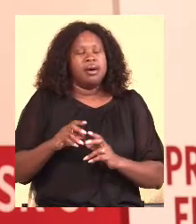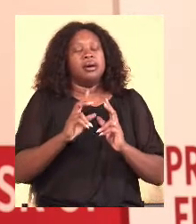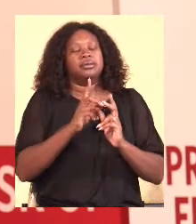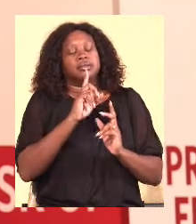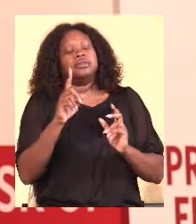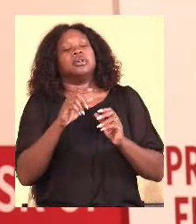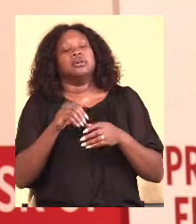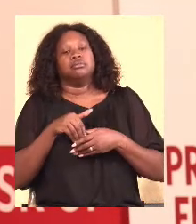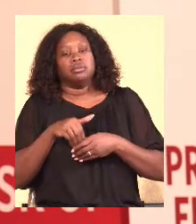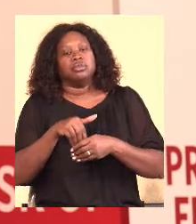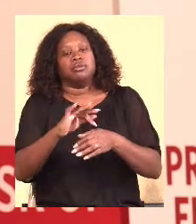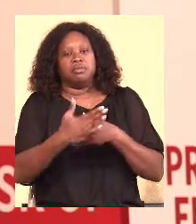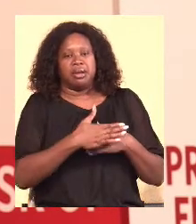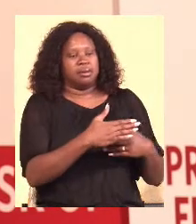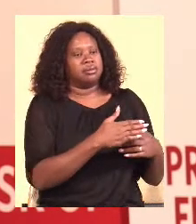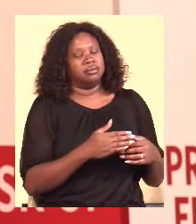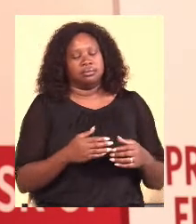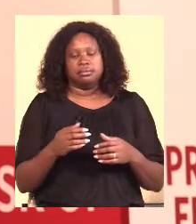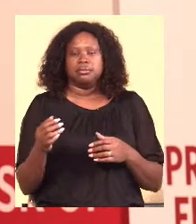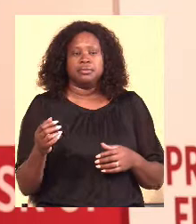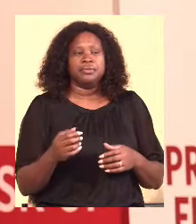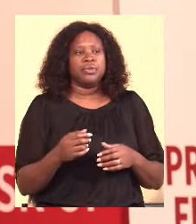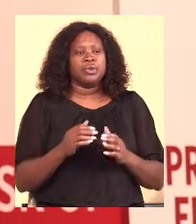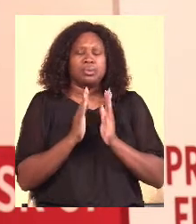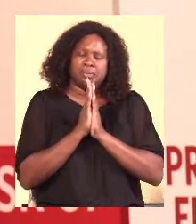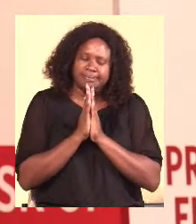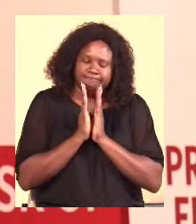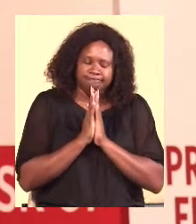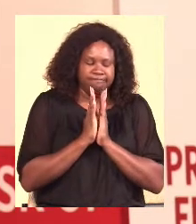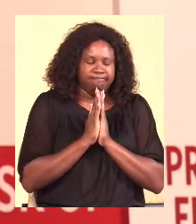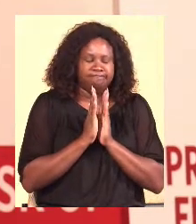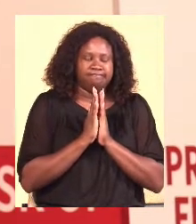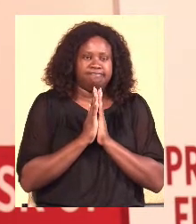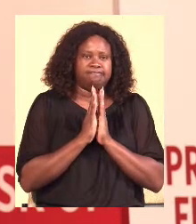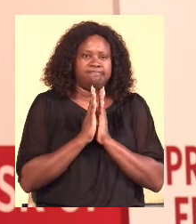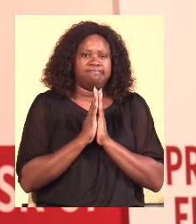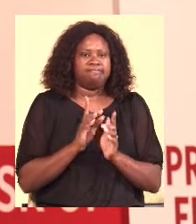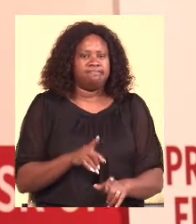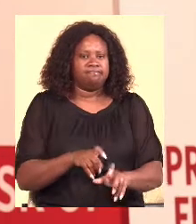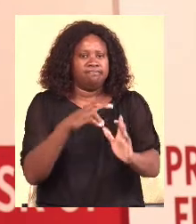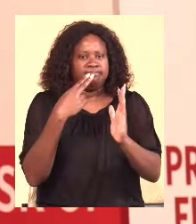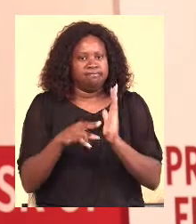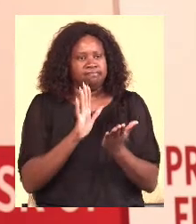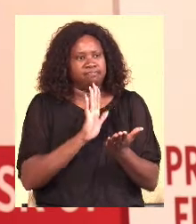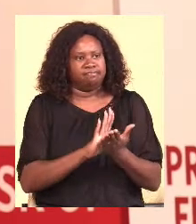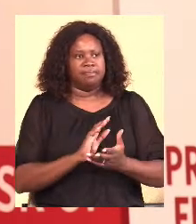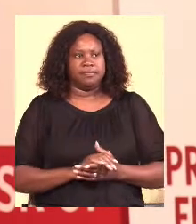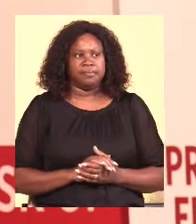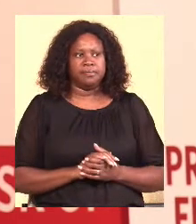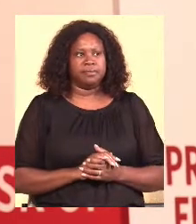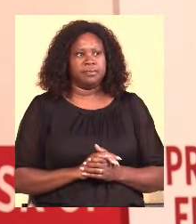their duty stations. And we would like everyone to cooperate with the measures that have been put in place so